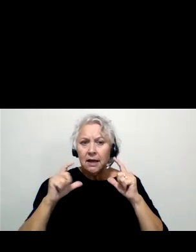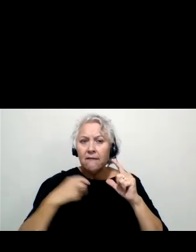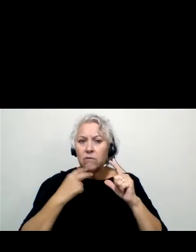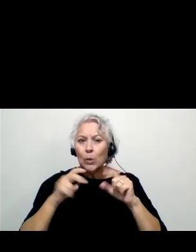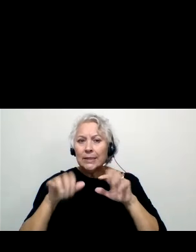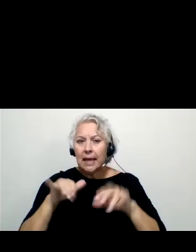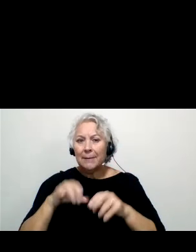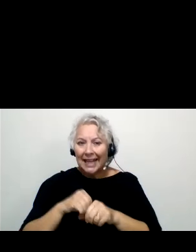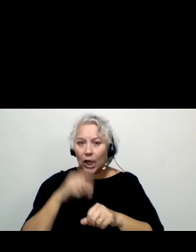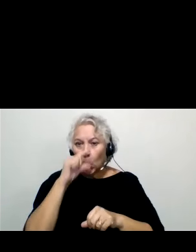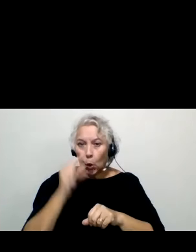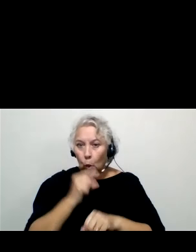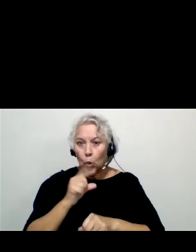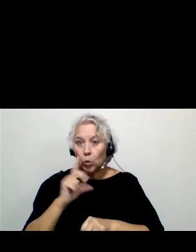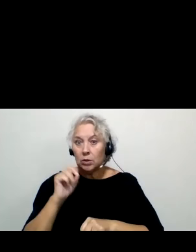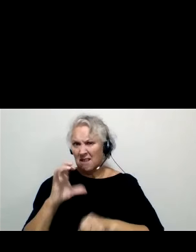laptops already come with